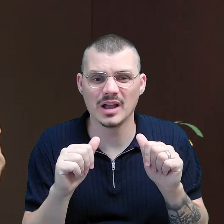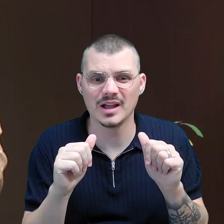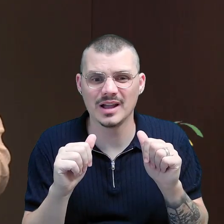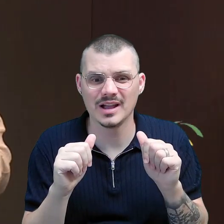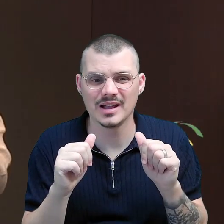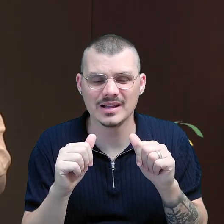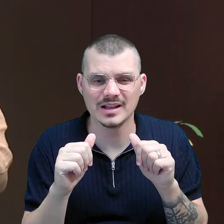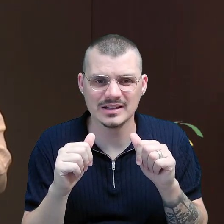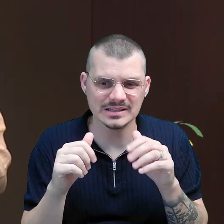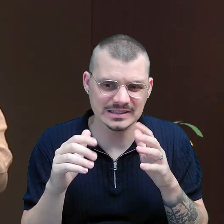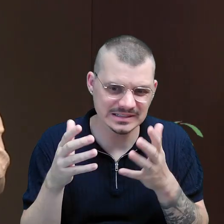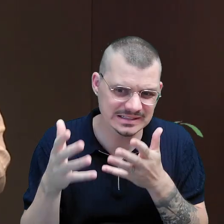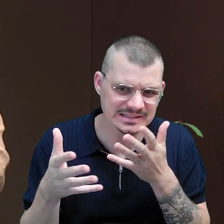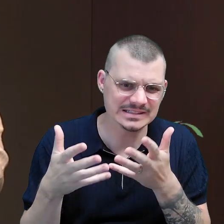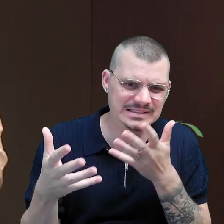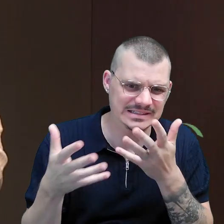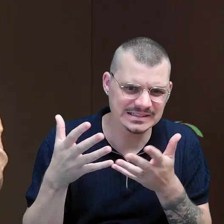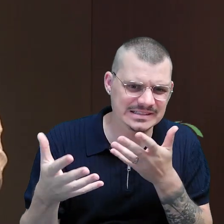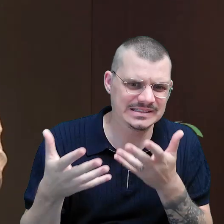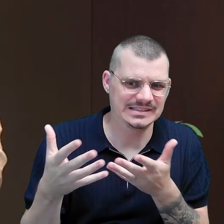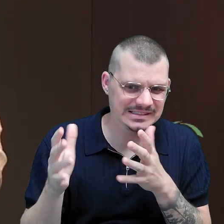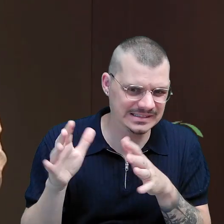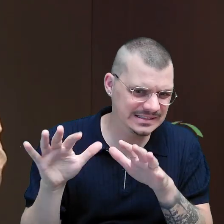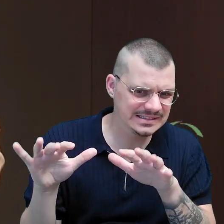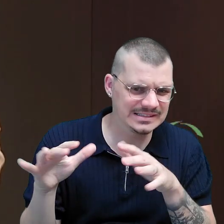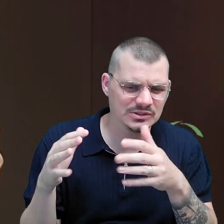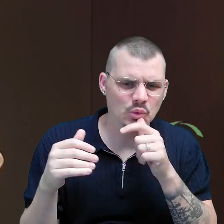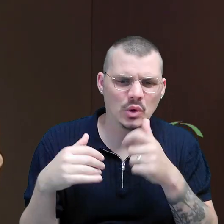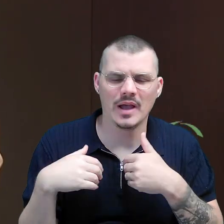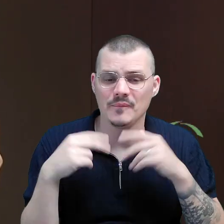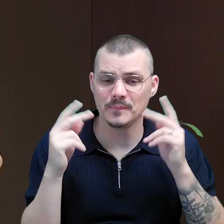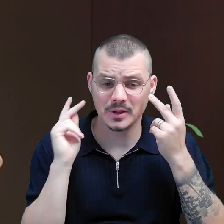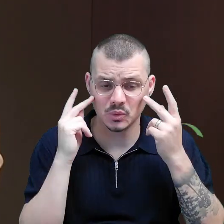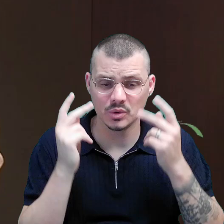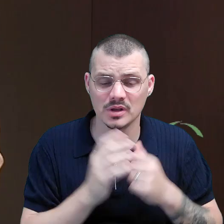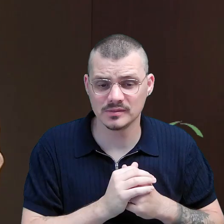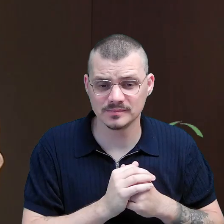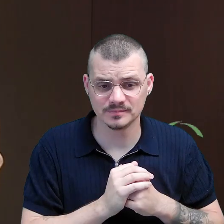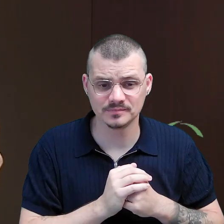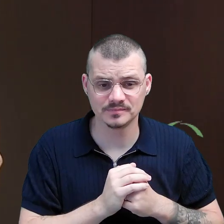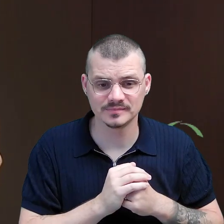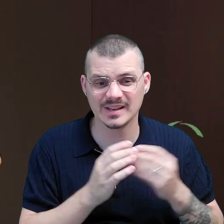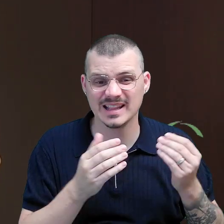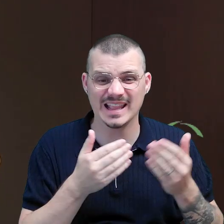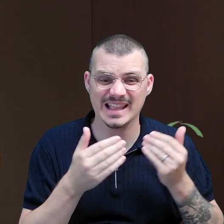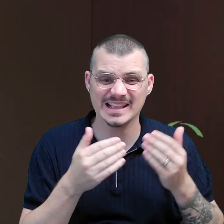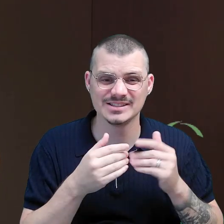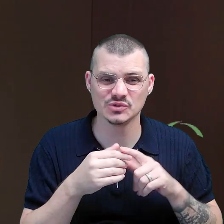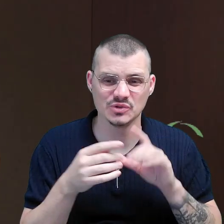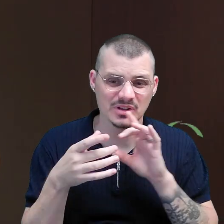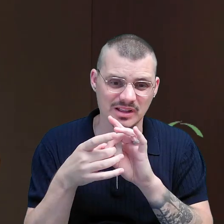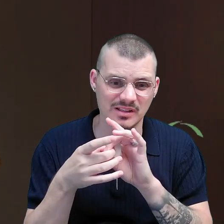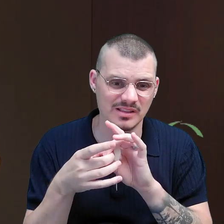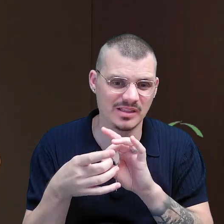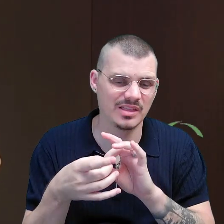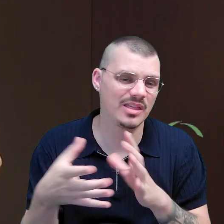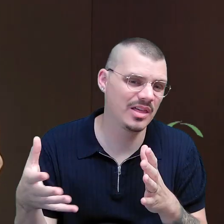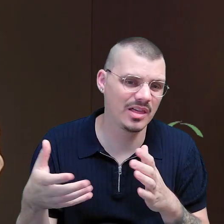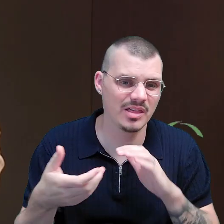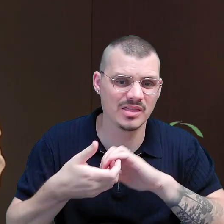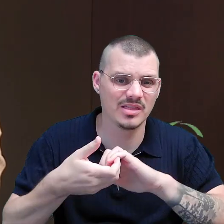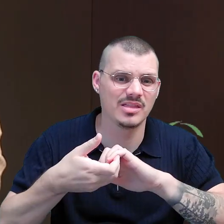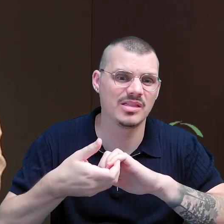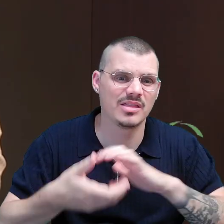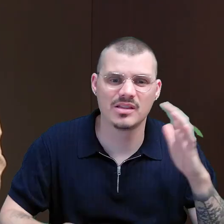to try and align with somebody who has severe paranoia, and easy to lose the